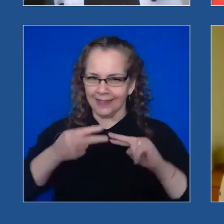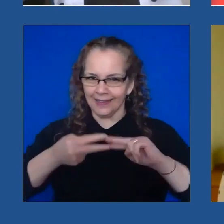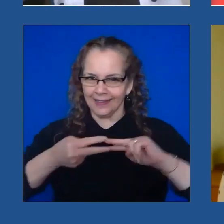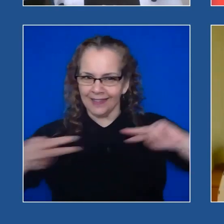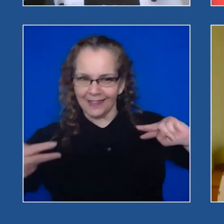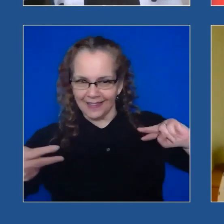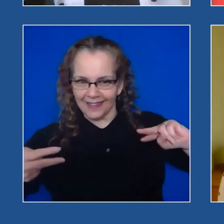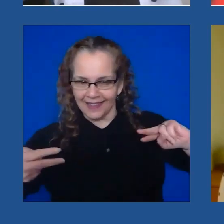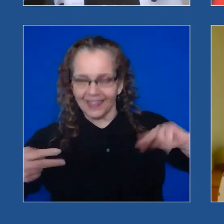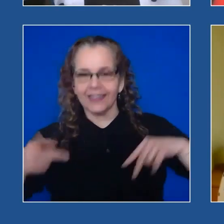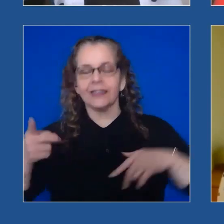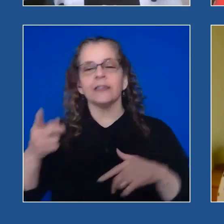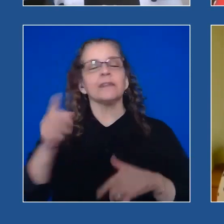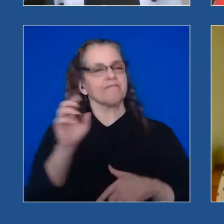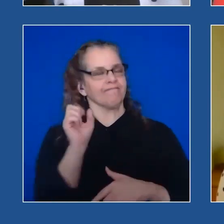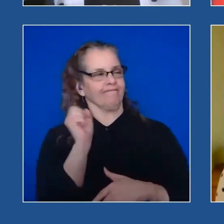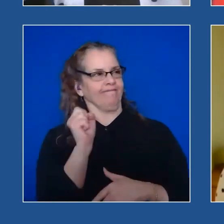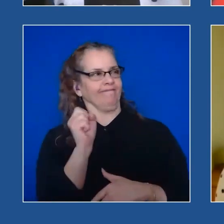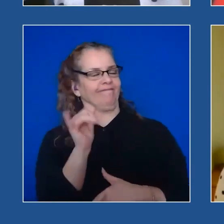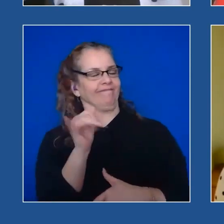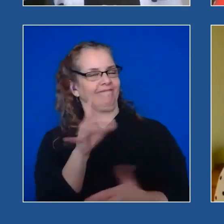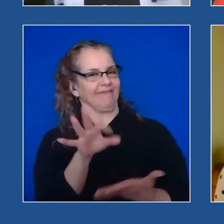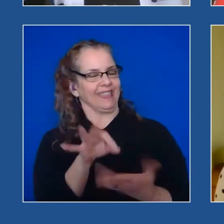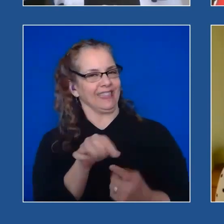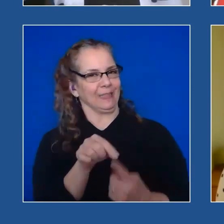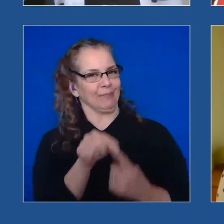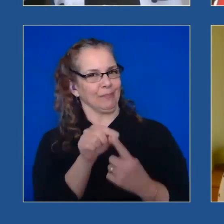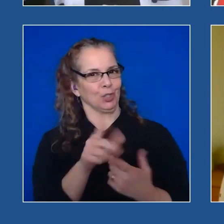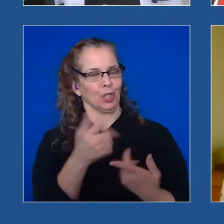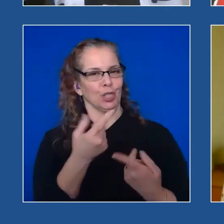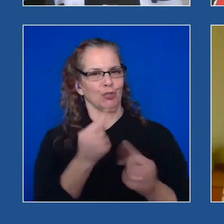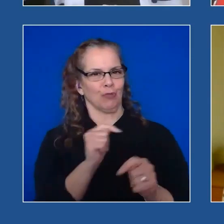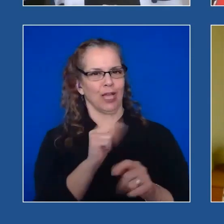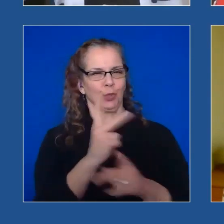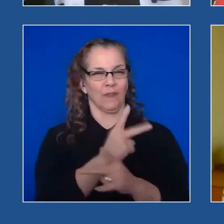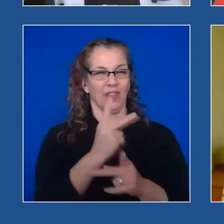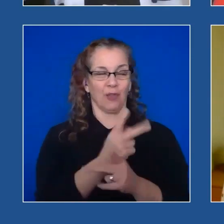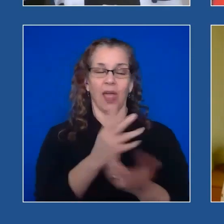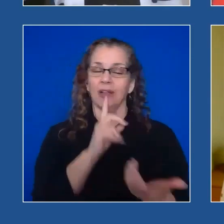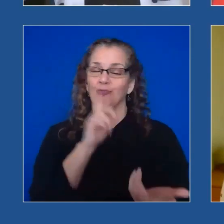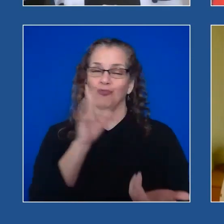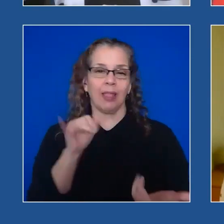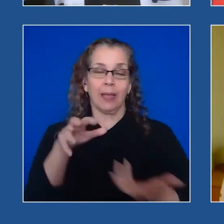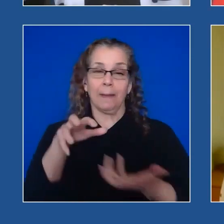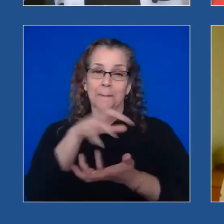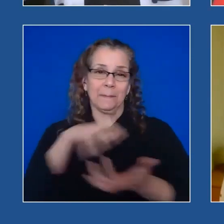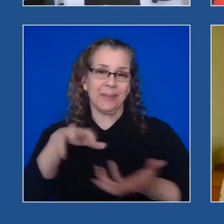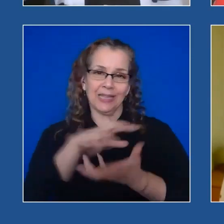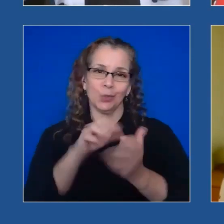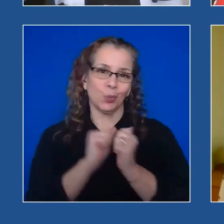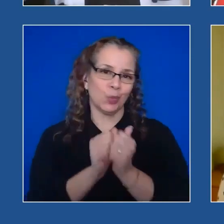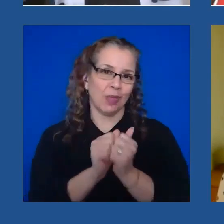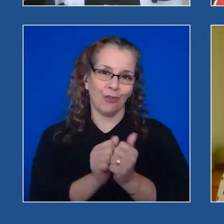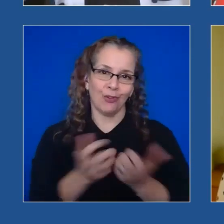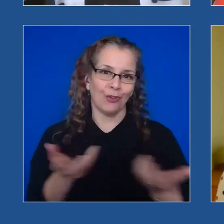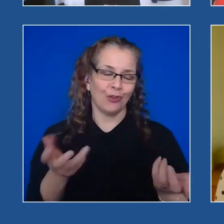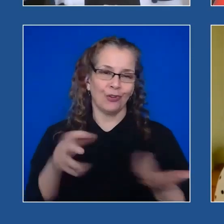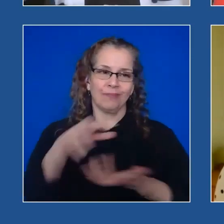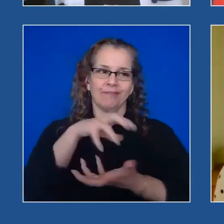especially when we talk about traits and other disorders. So it's a mix, and they often mix together. And I